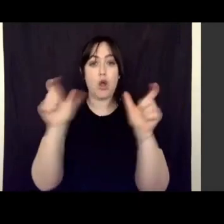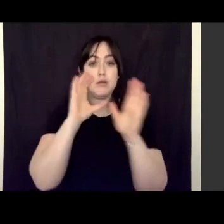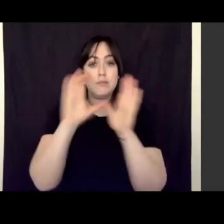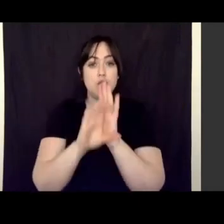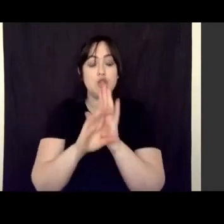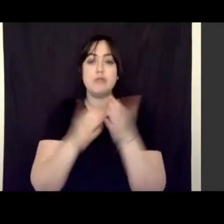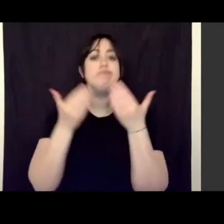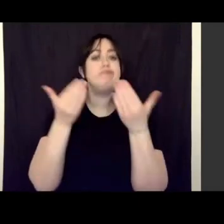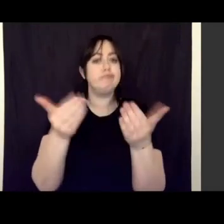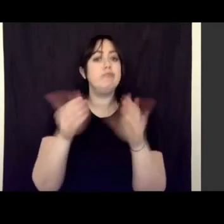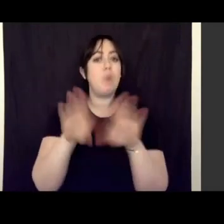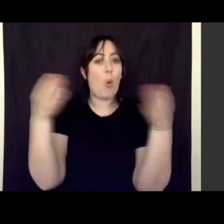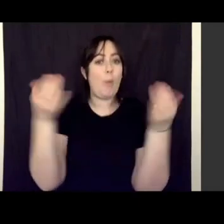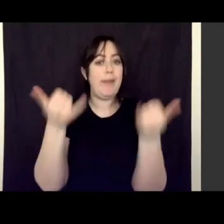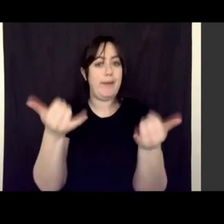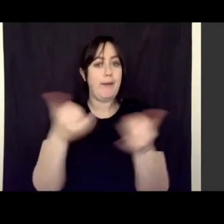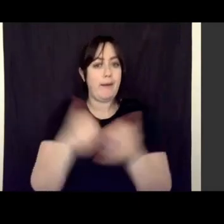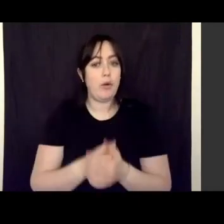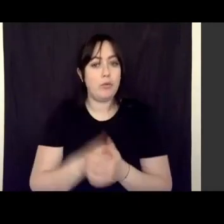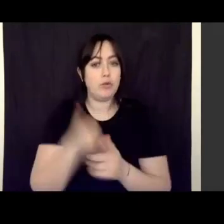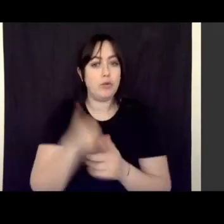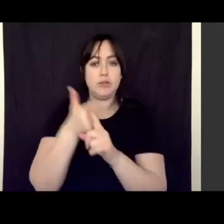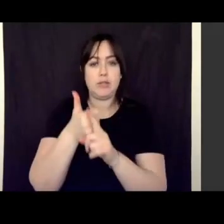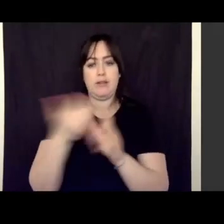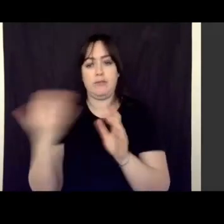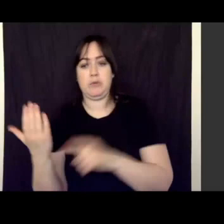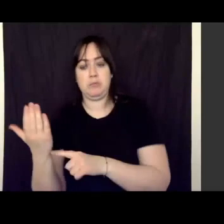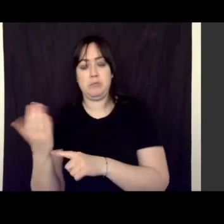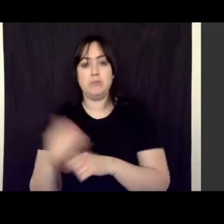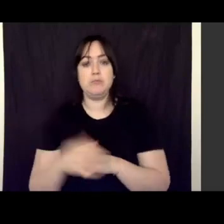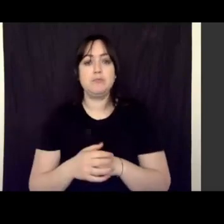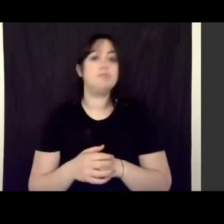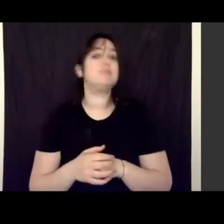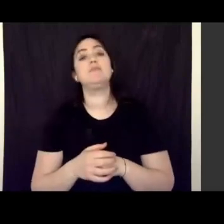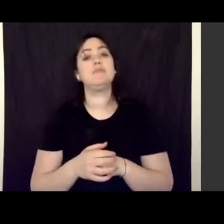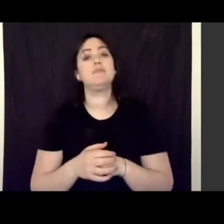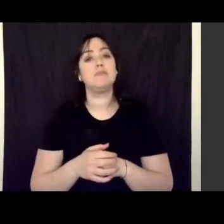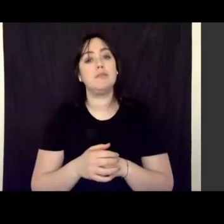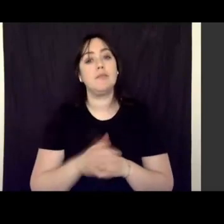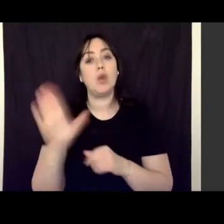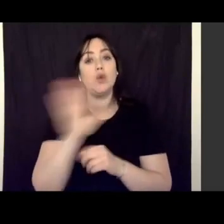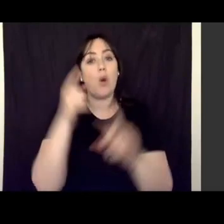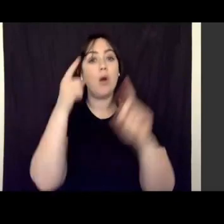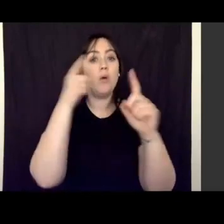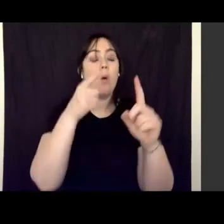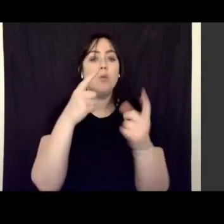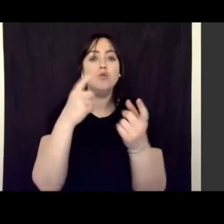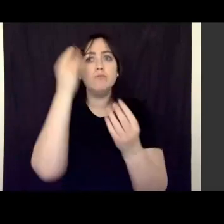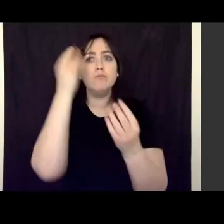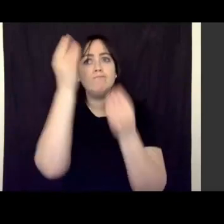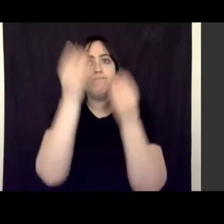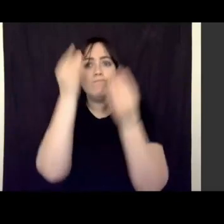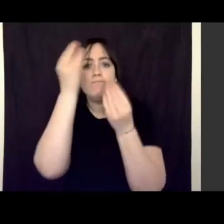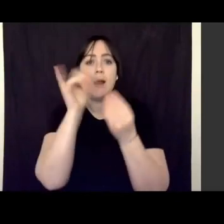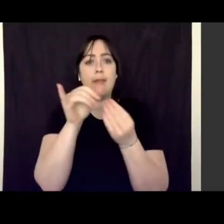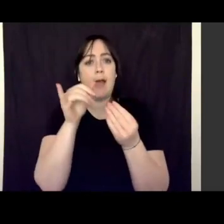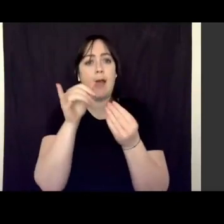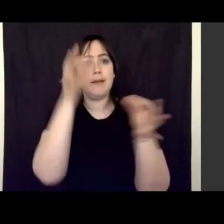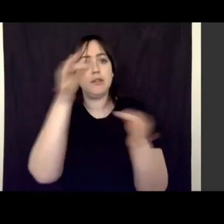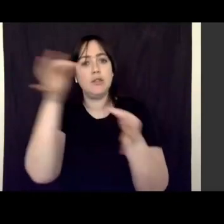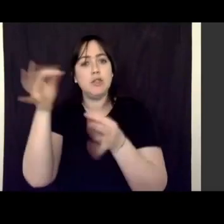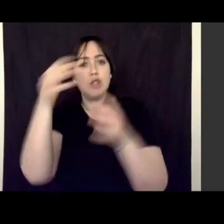discussion is really to think about that decision tree and to think about what works and what doesn't. So you're welcome to have